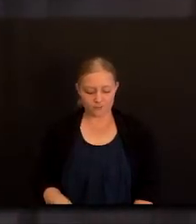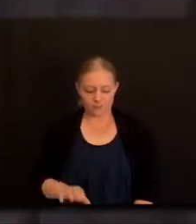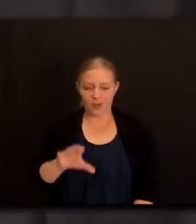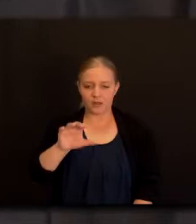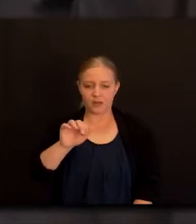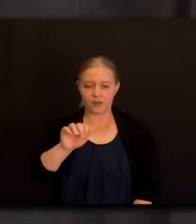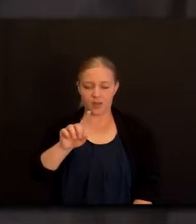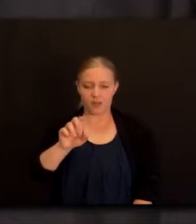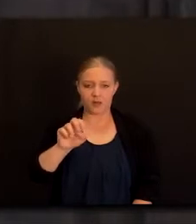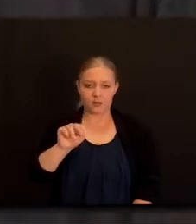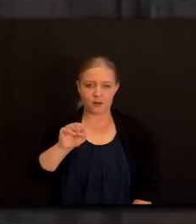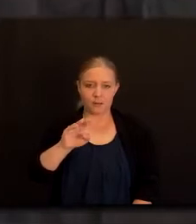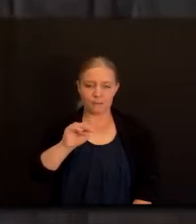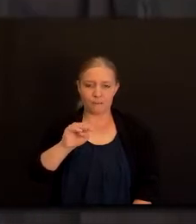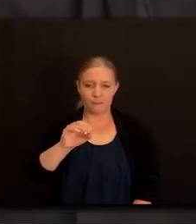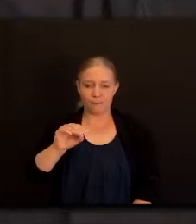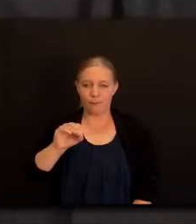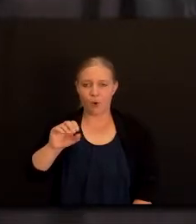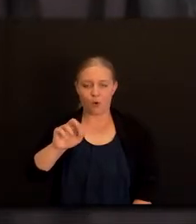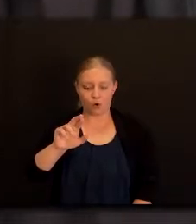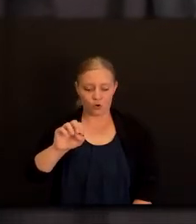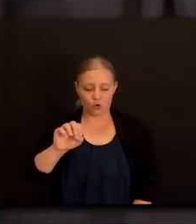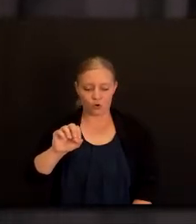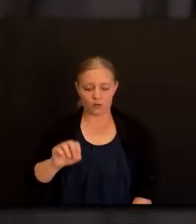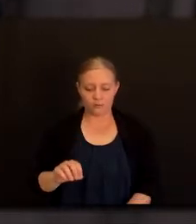Caden Alexander Moore.